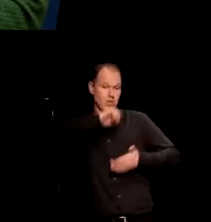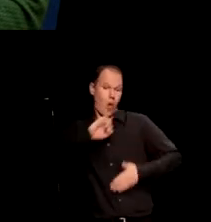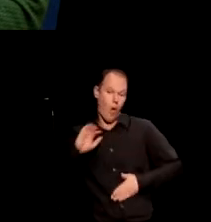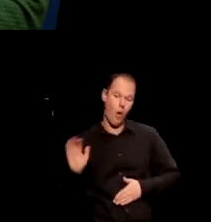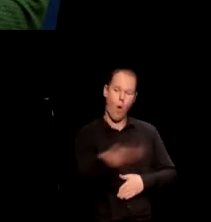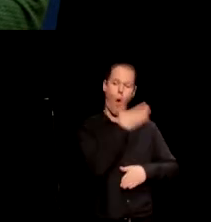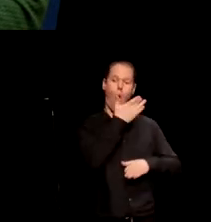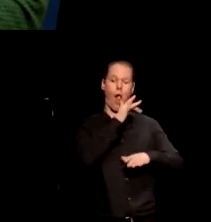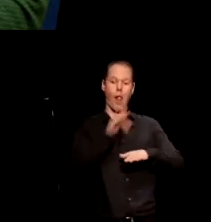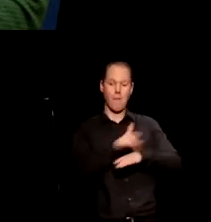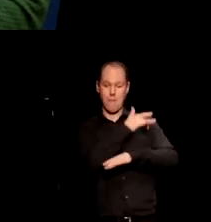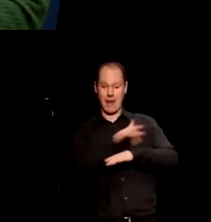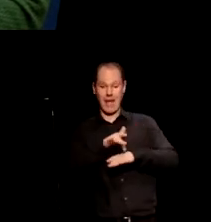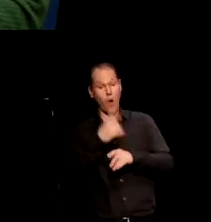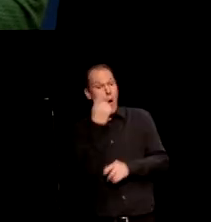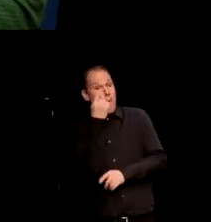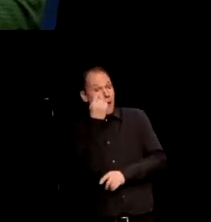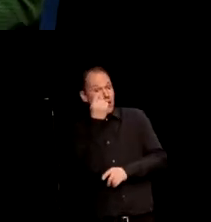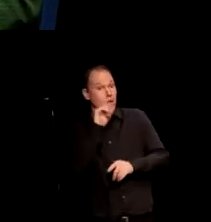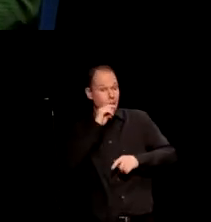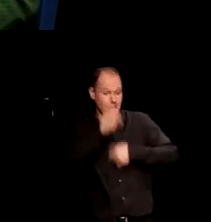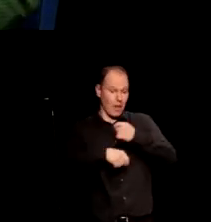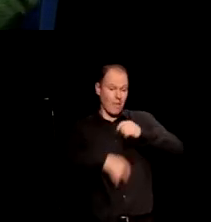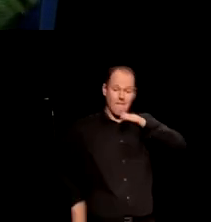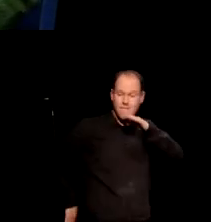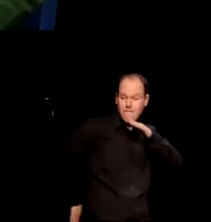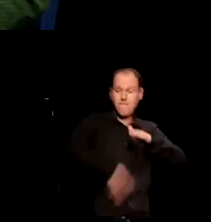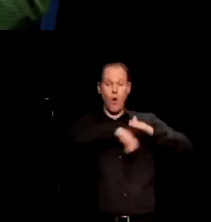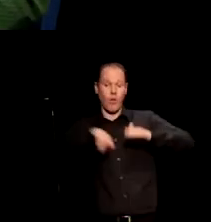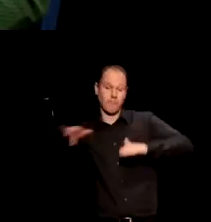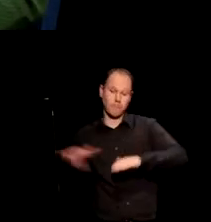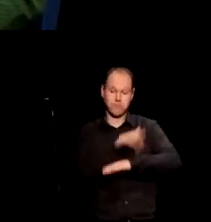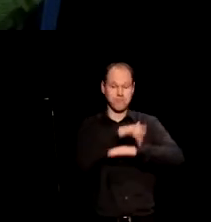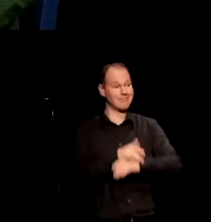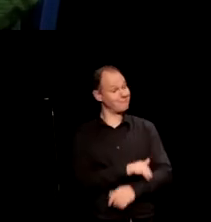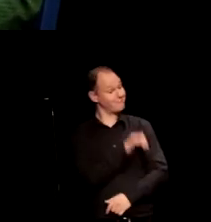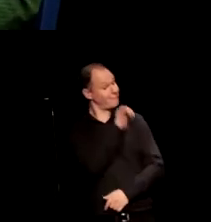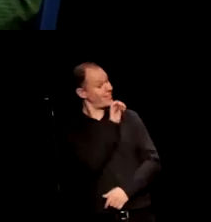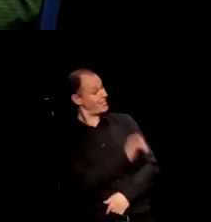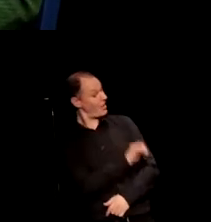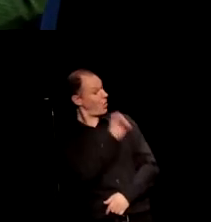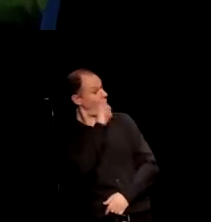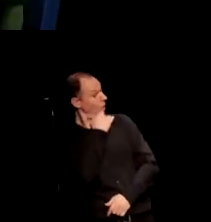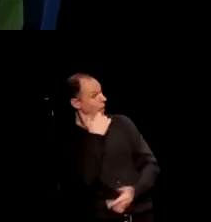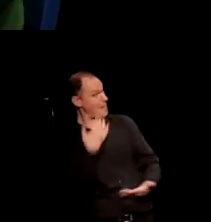and of all of them? Yes, Clara. Okay. Is there any chance of the British Library publishing these plays?